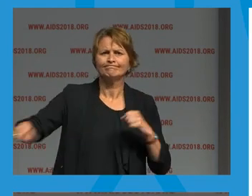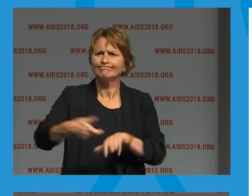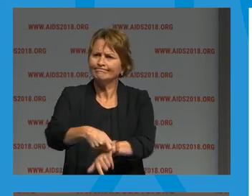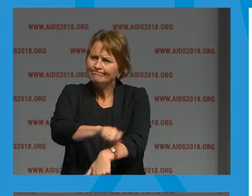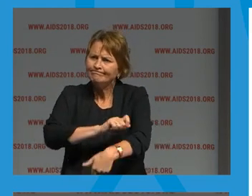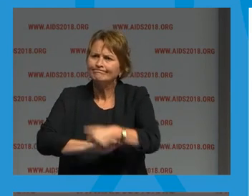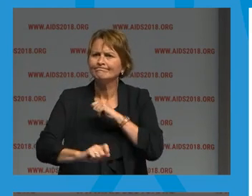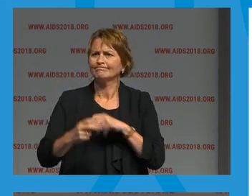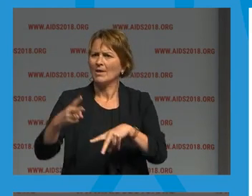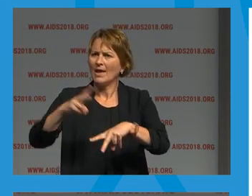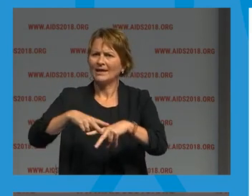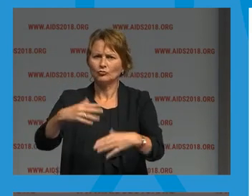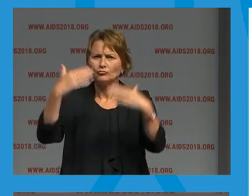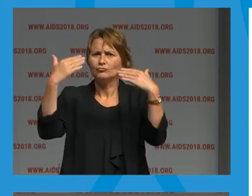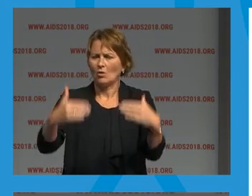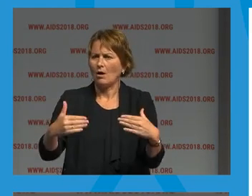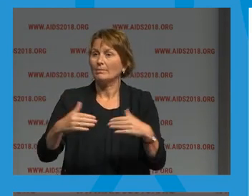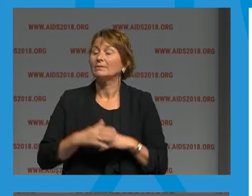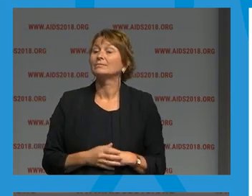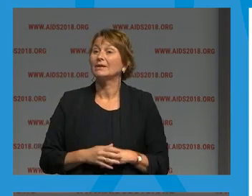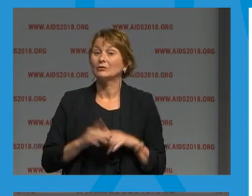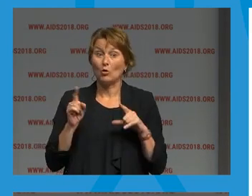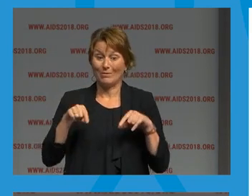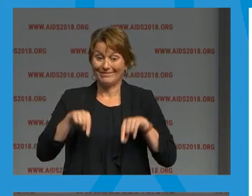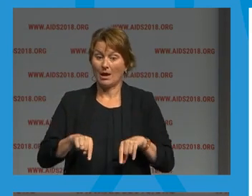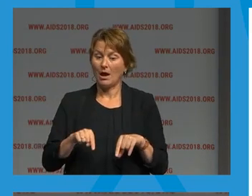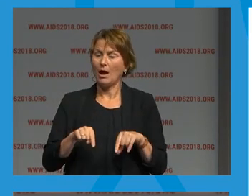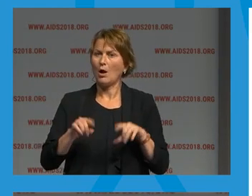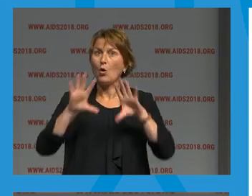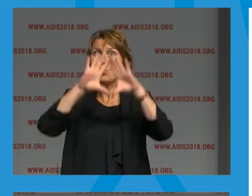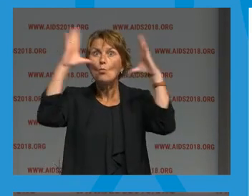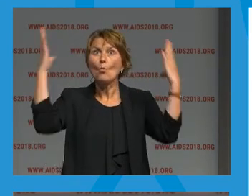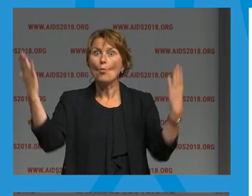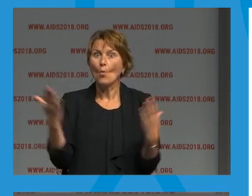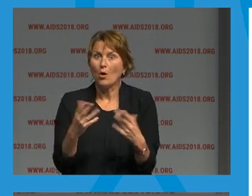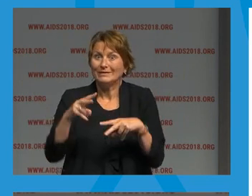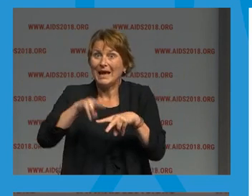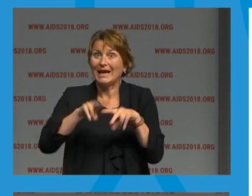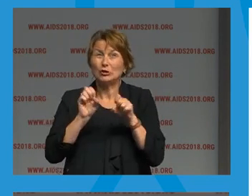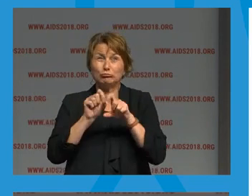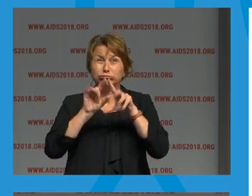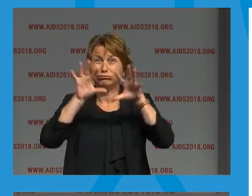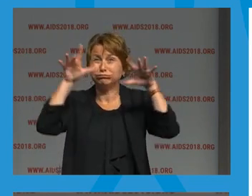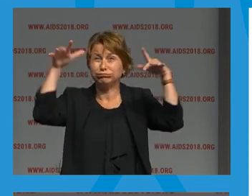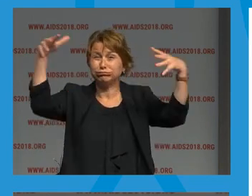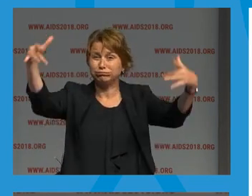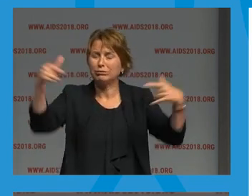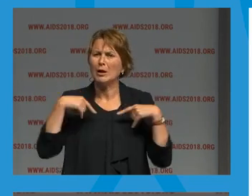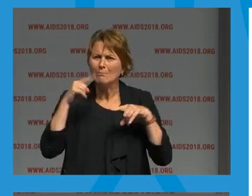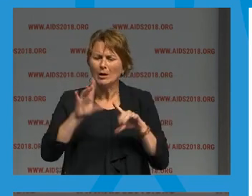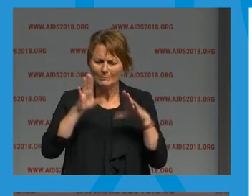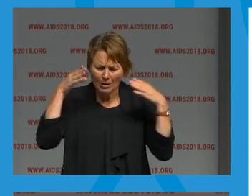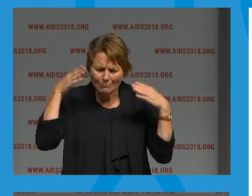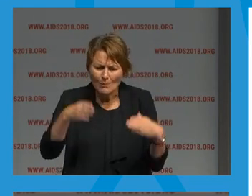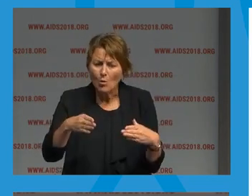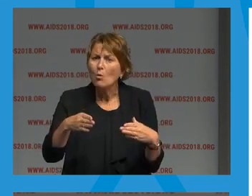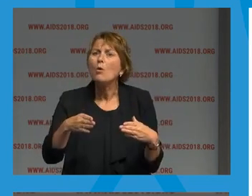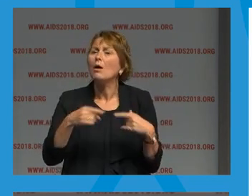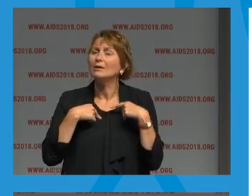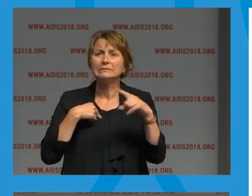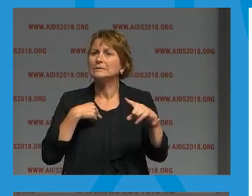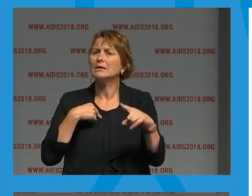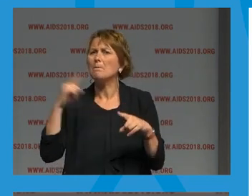is needed. As the pandemic expands and intensifies, the work against it is threatened by a loss